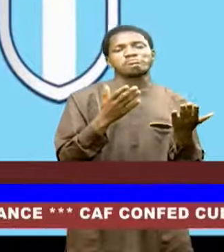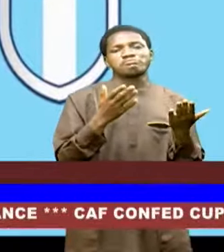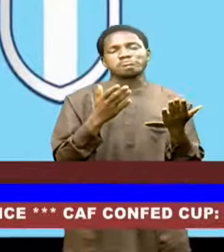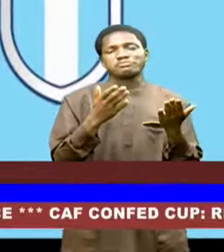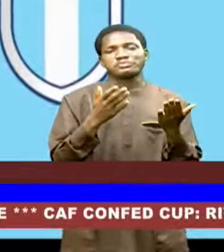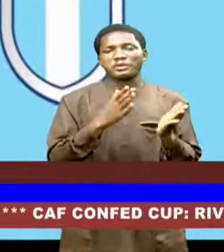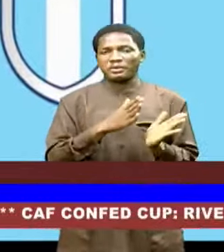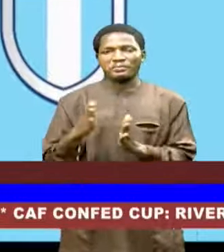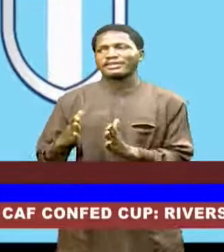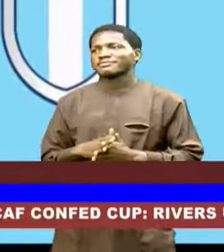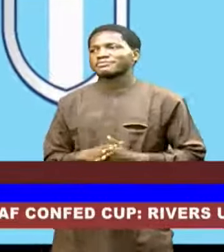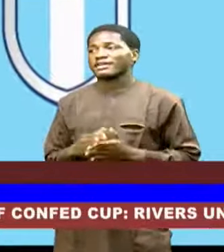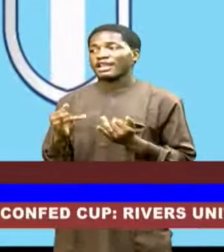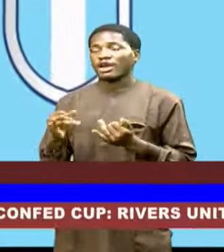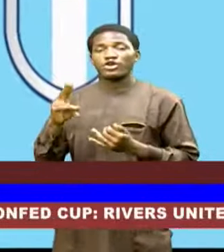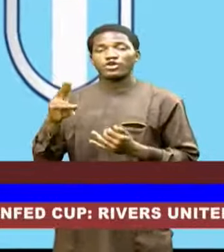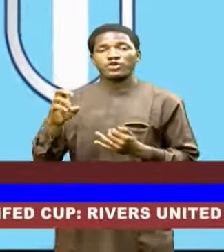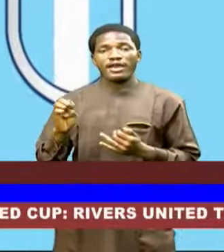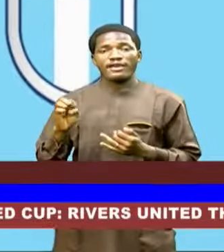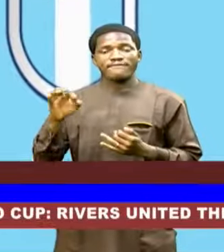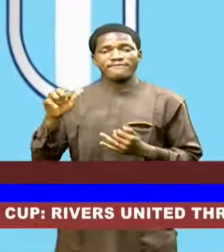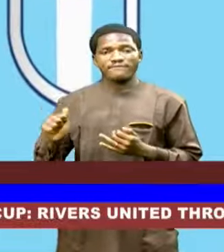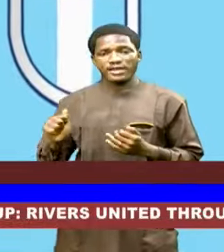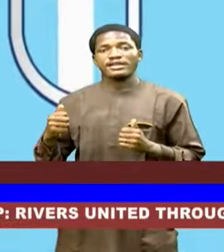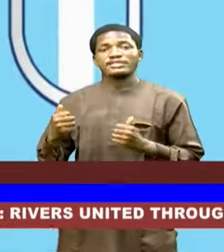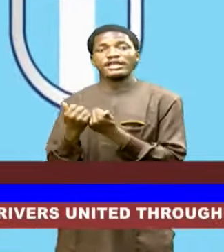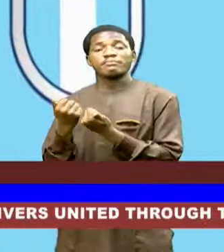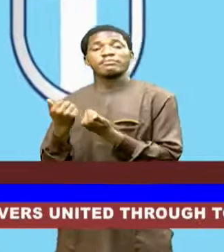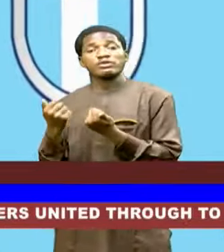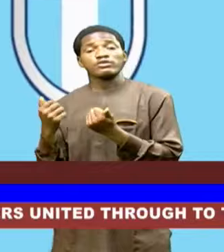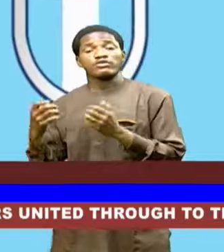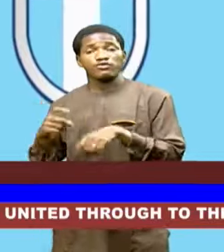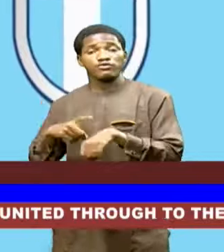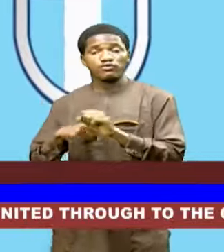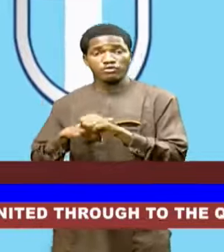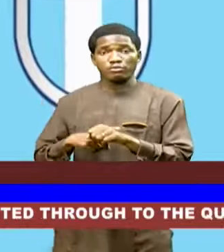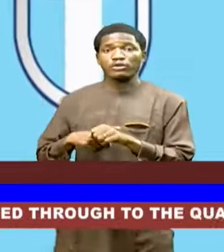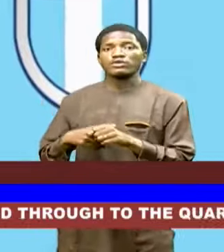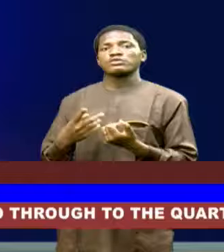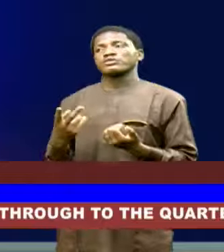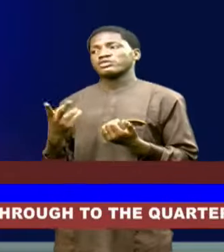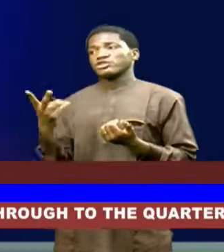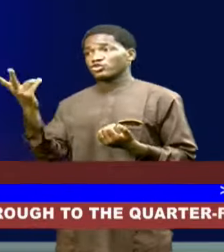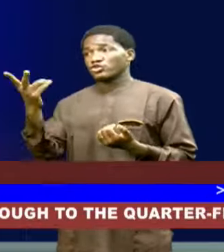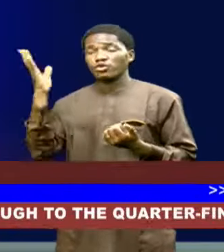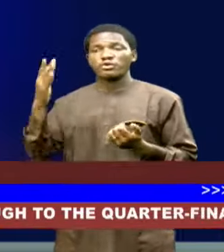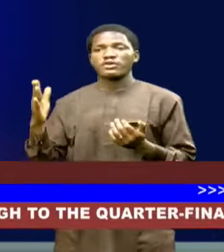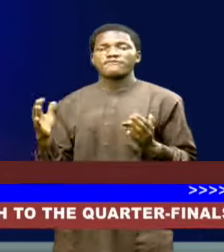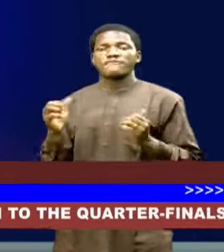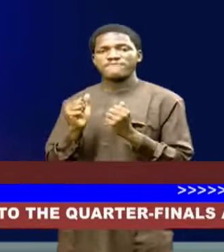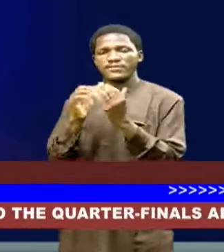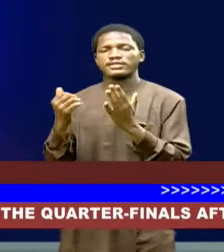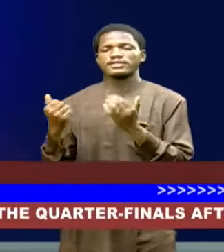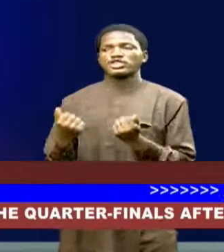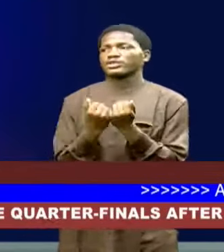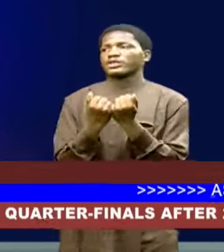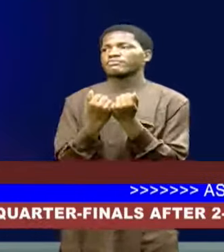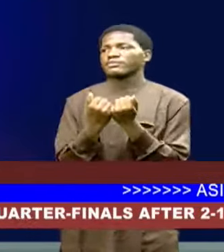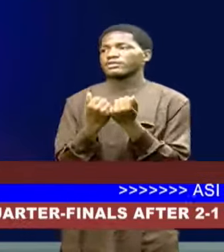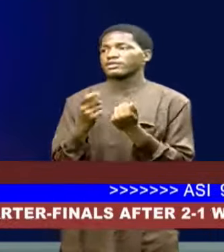Bayern Munich and Lazio are set to face each other in the second leg of their round of 16 tie. Lazio currently holds a 1-0